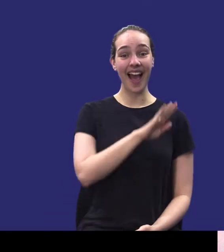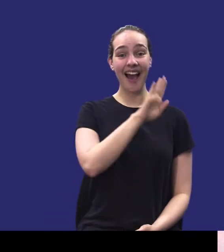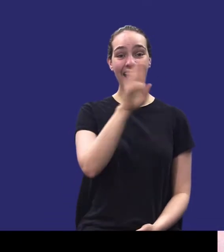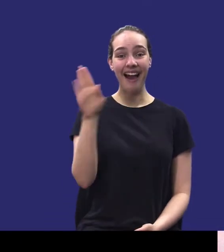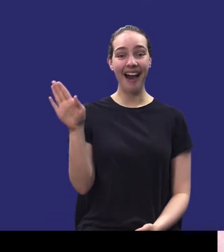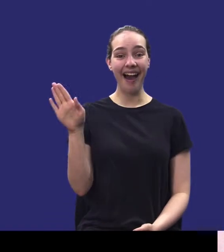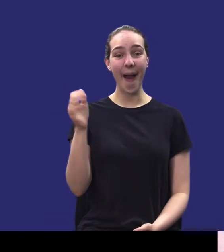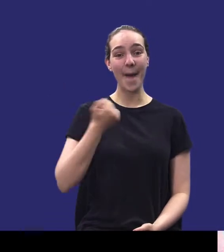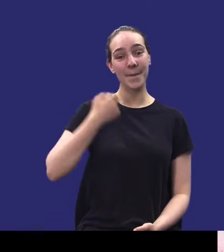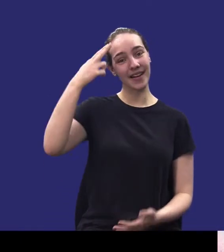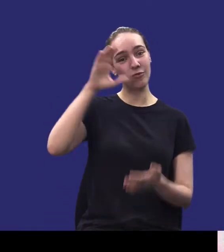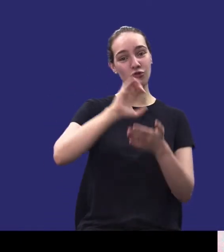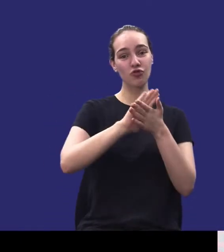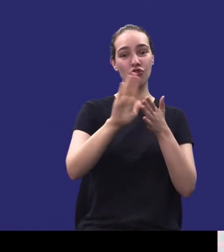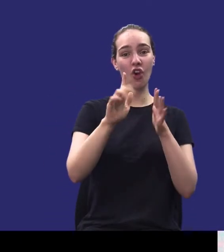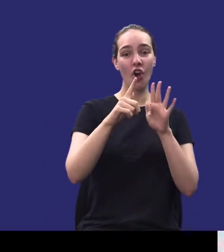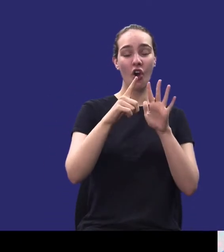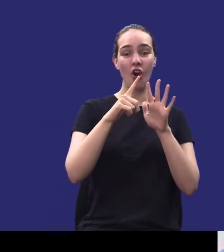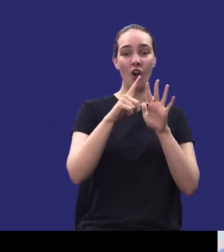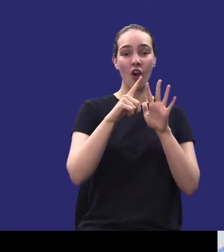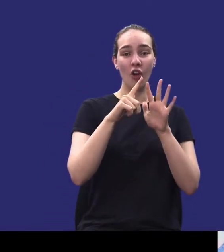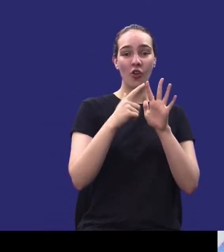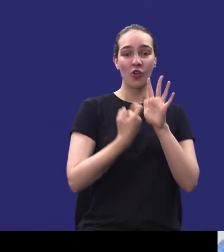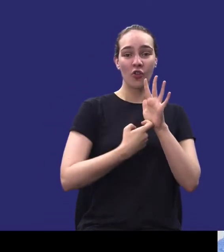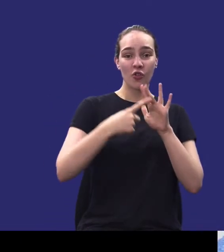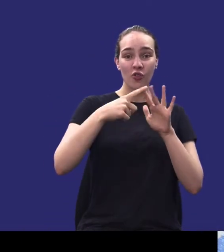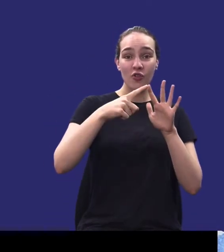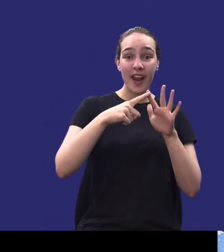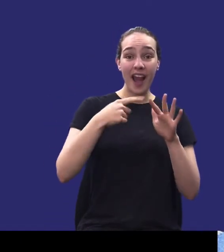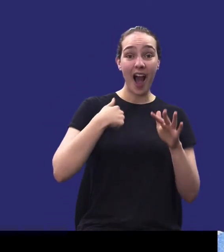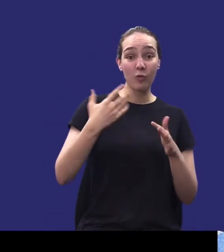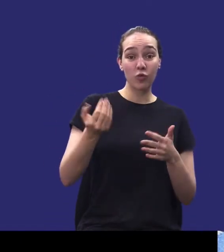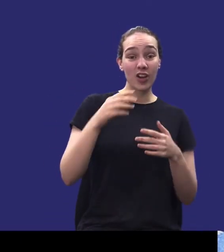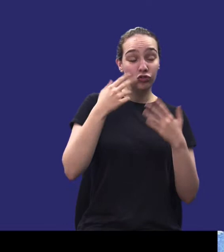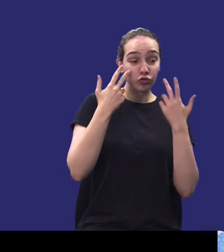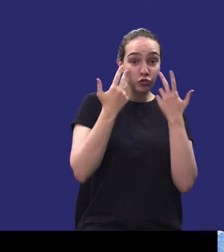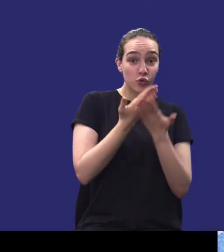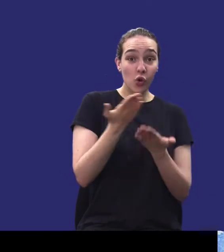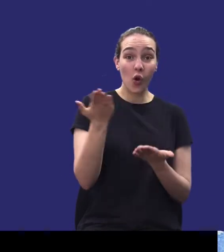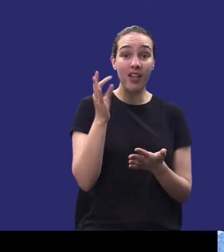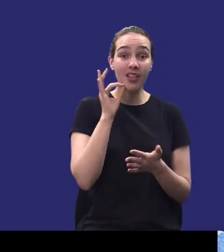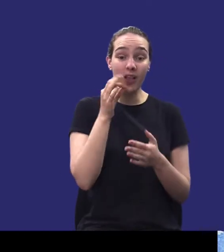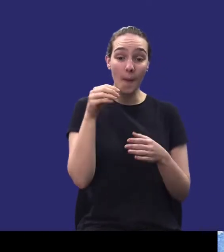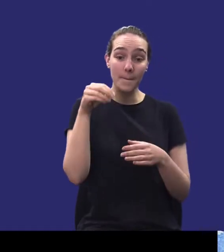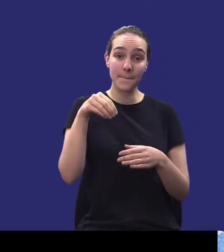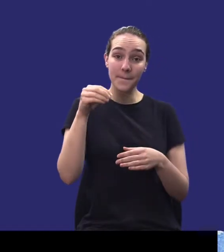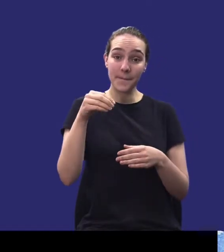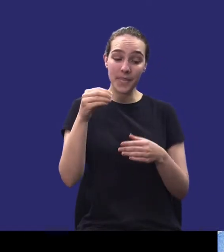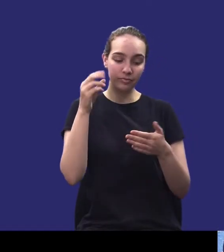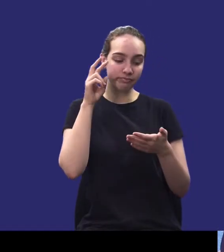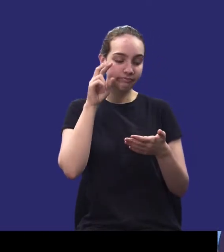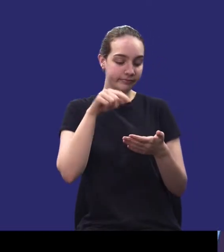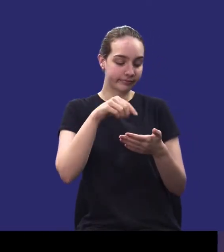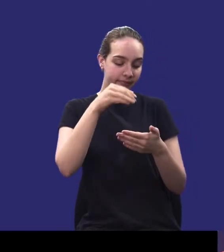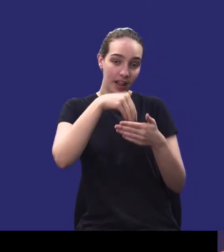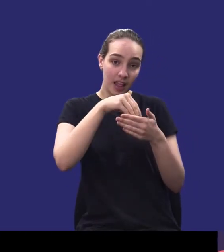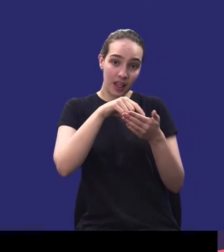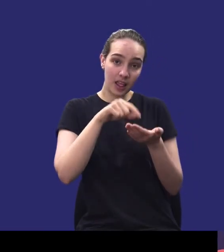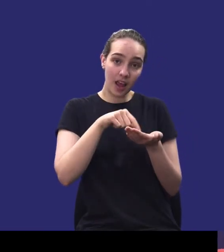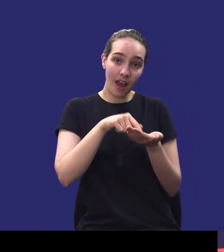Hi everyone, my name's Cherie and I brought something in to show you this morning. I brought this little bag, and in my little